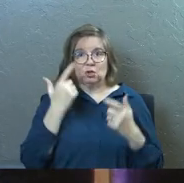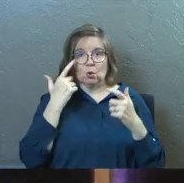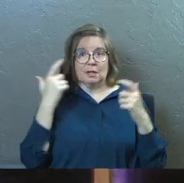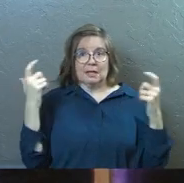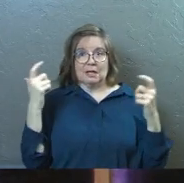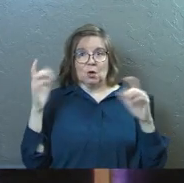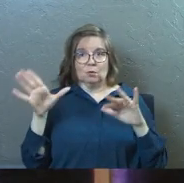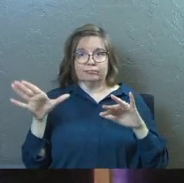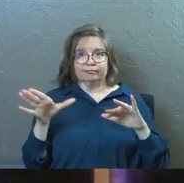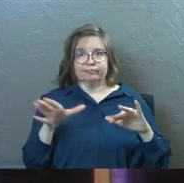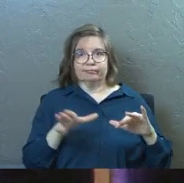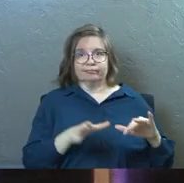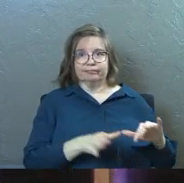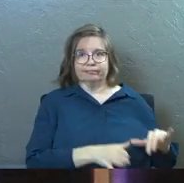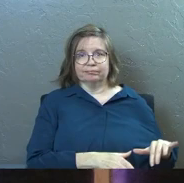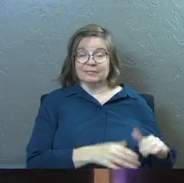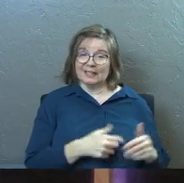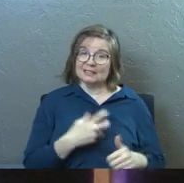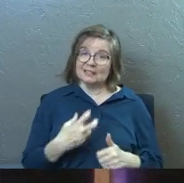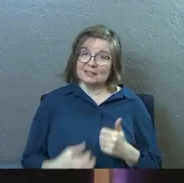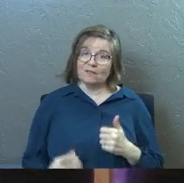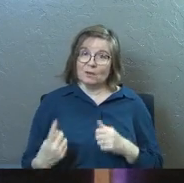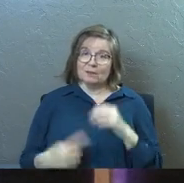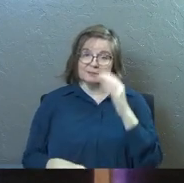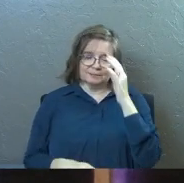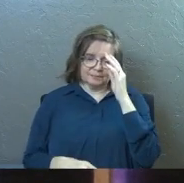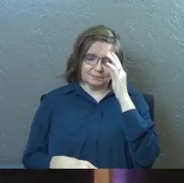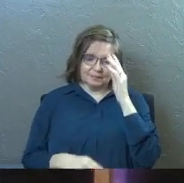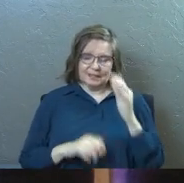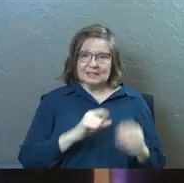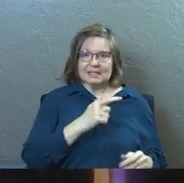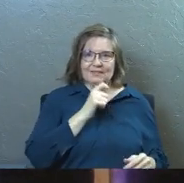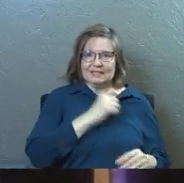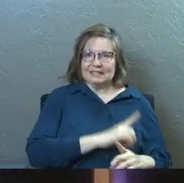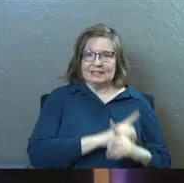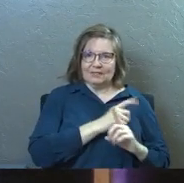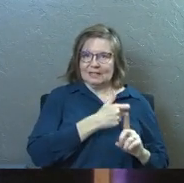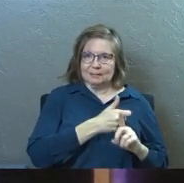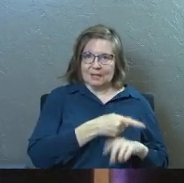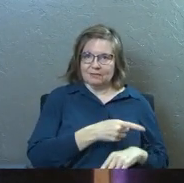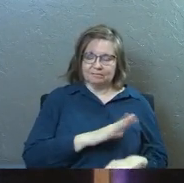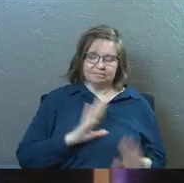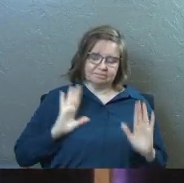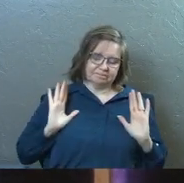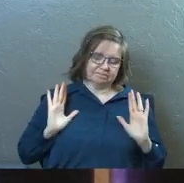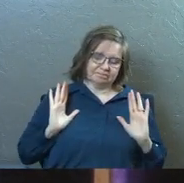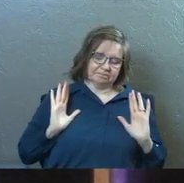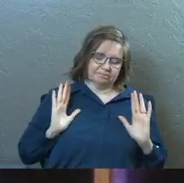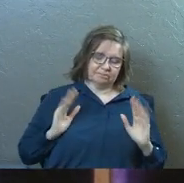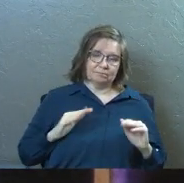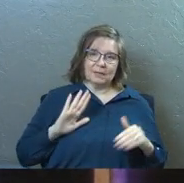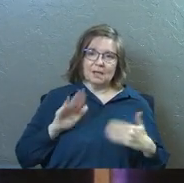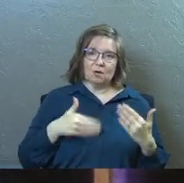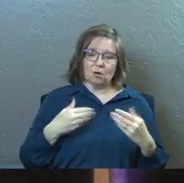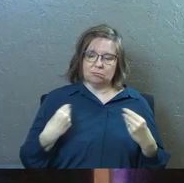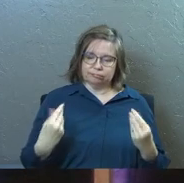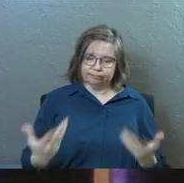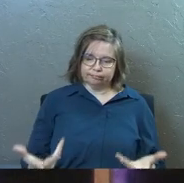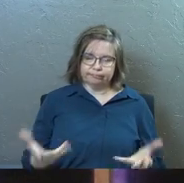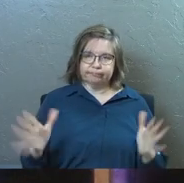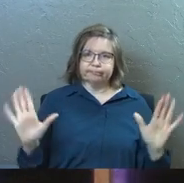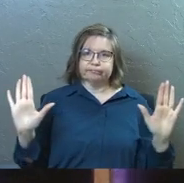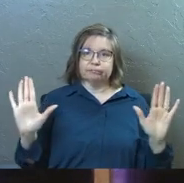ego. This one's a tough one. Stephen didn't defend himself. He put it all on the line,